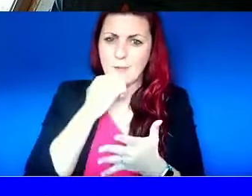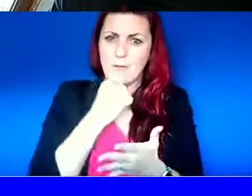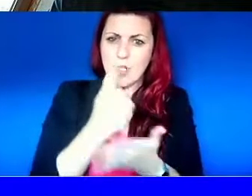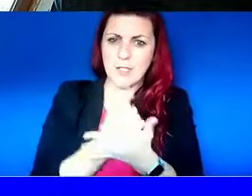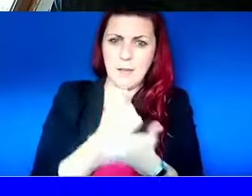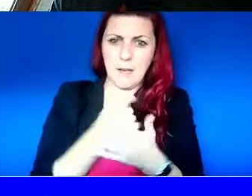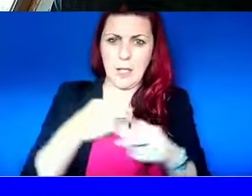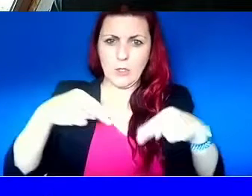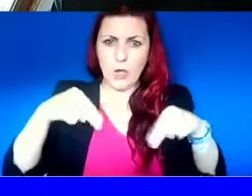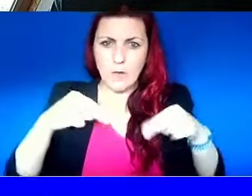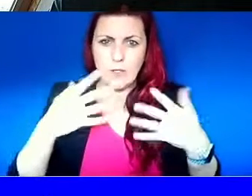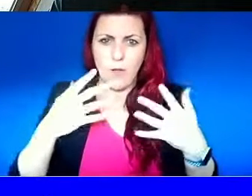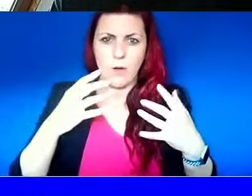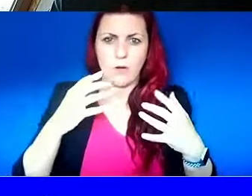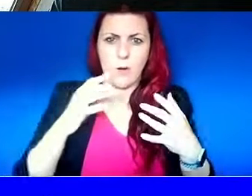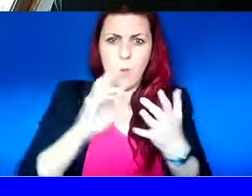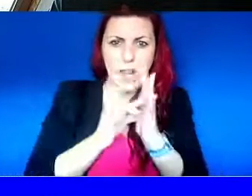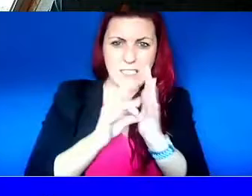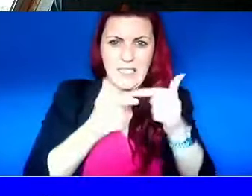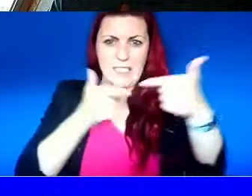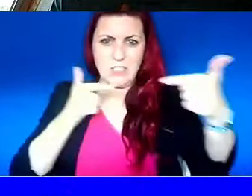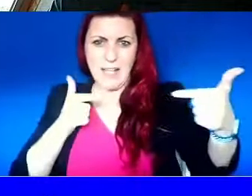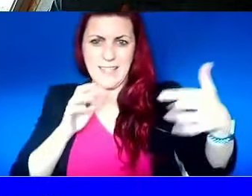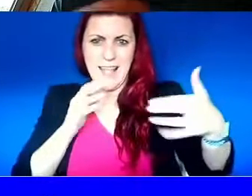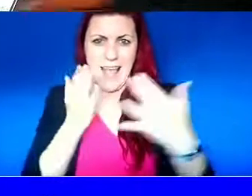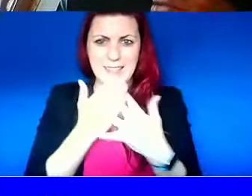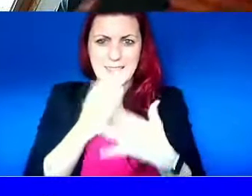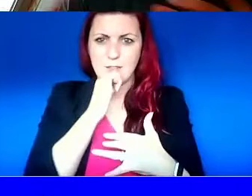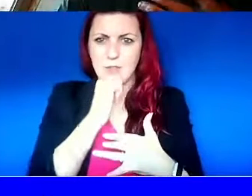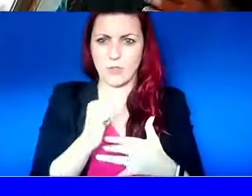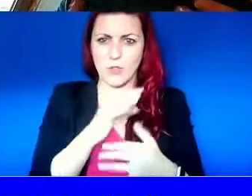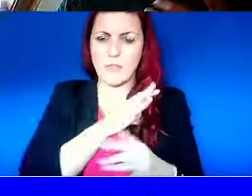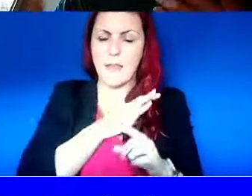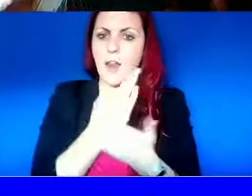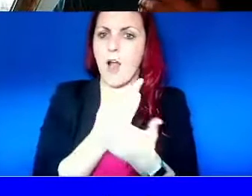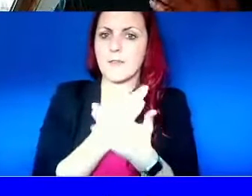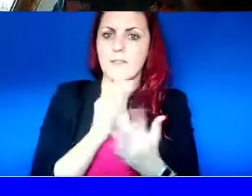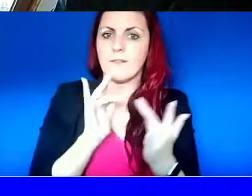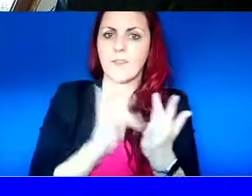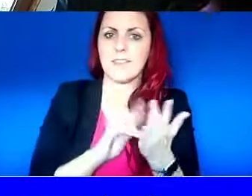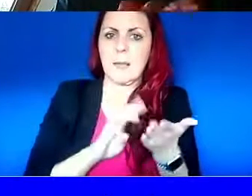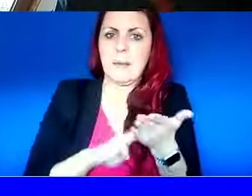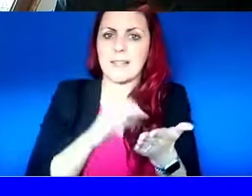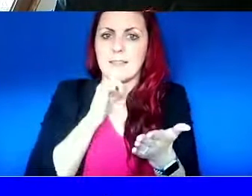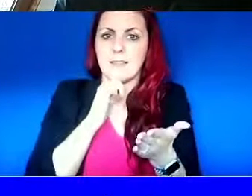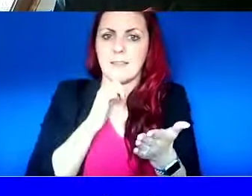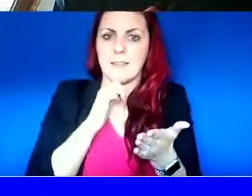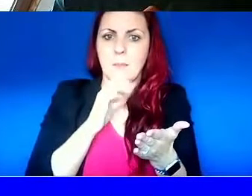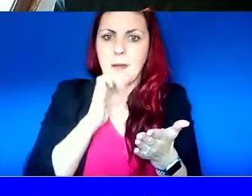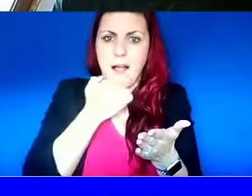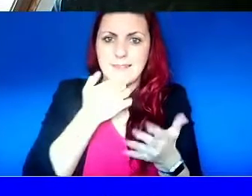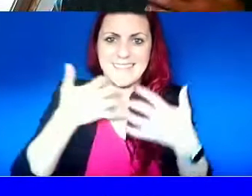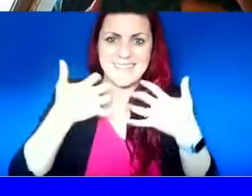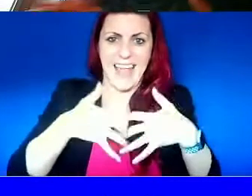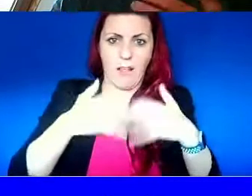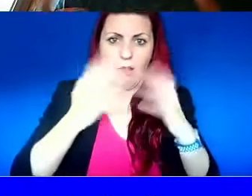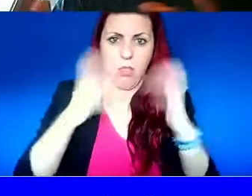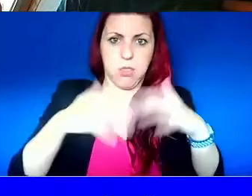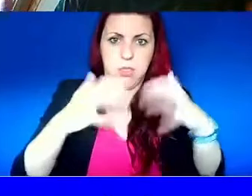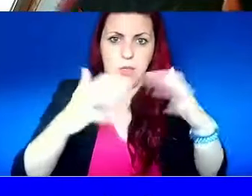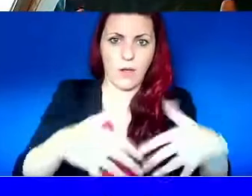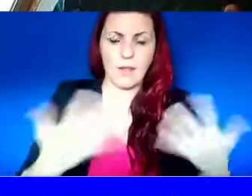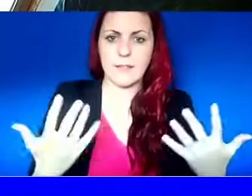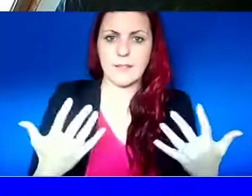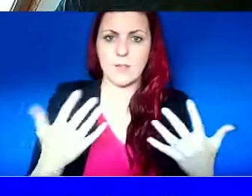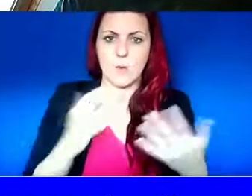or the quality isn't very good. And often you don't get 15 minutes anyway, because the tech is, I'm sure we're all familiar with video conferences, it takes a couple of